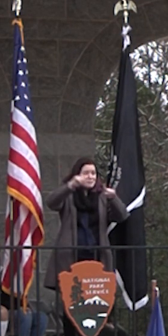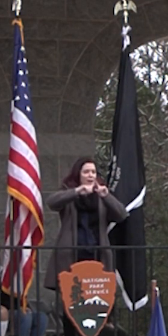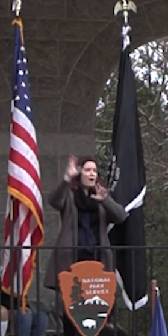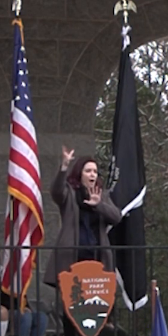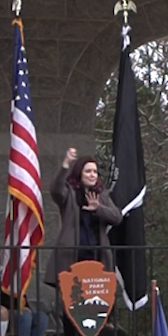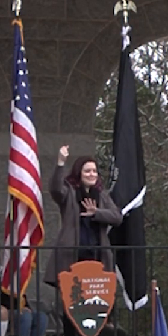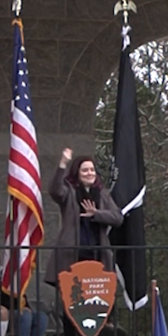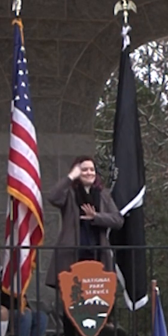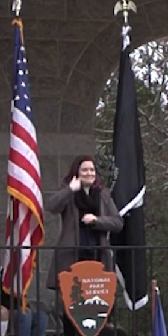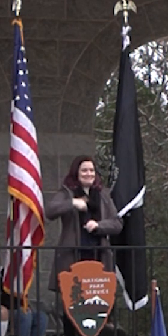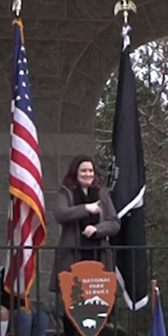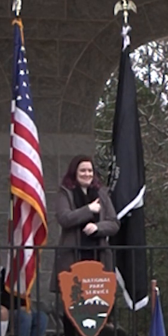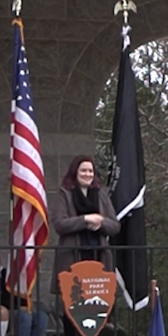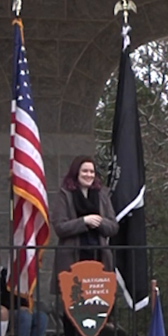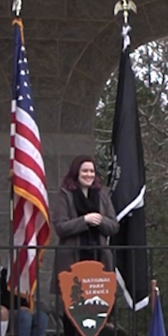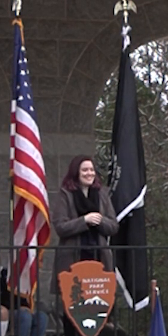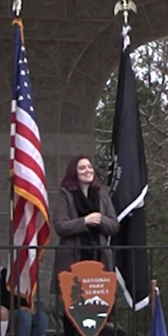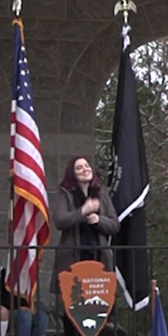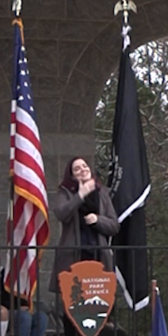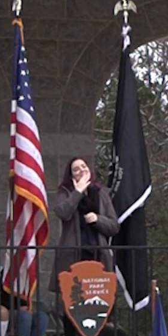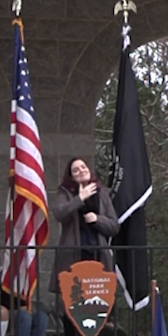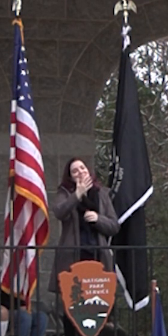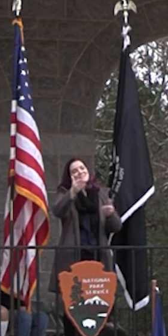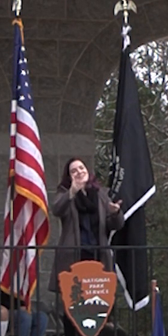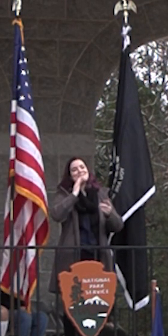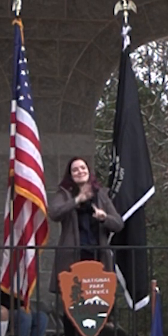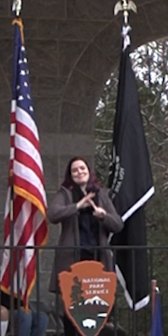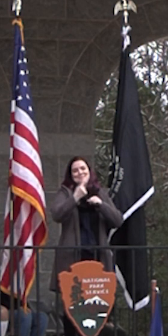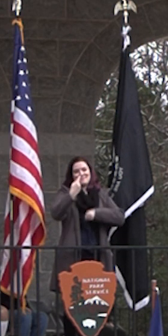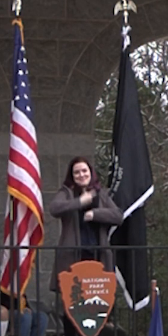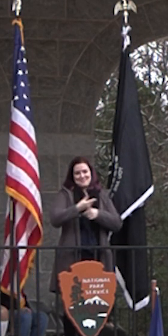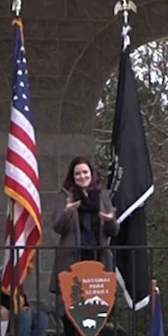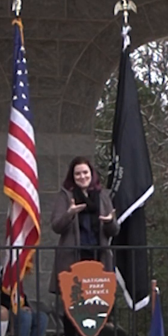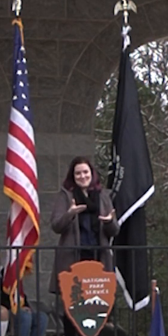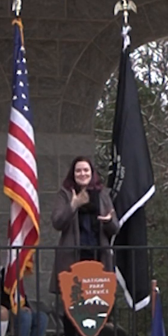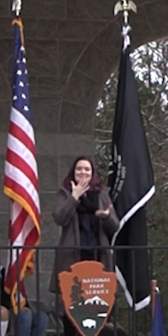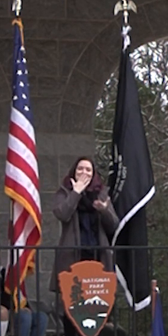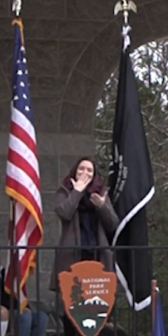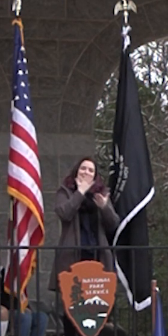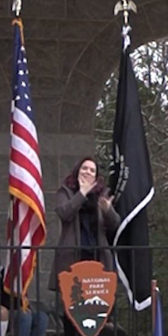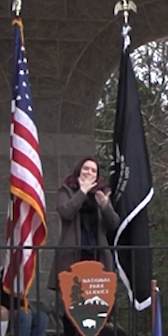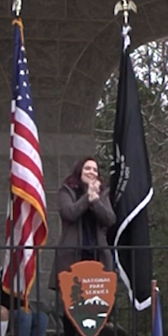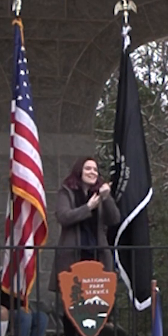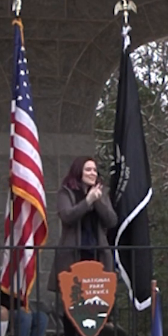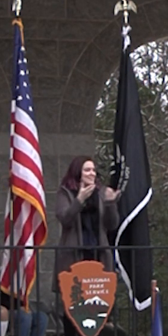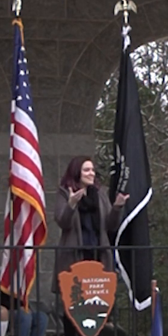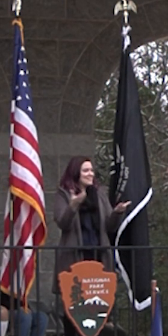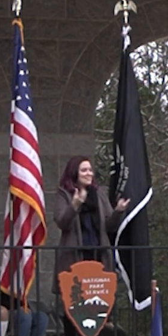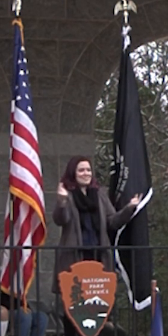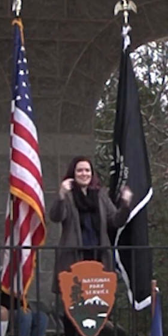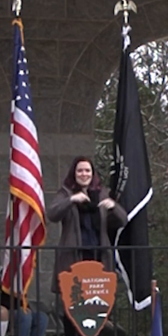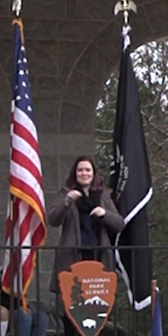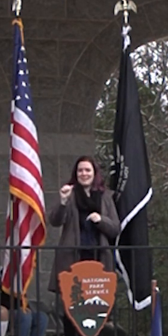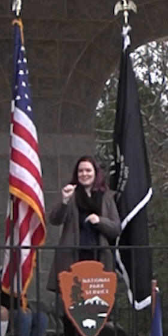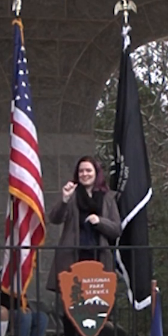us. Well, good morning and welcome to this very special day. And thank you for everyone at Andersonville National Cemetery